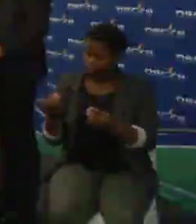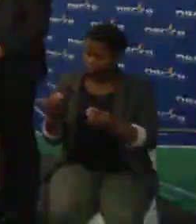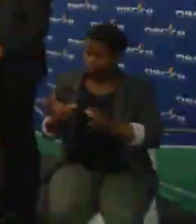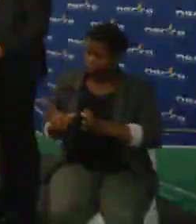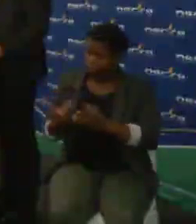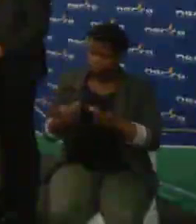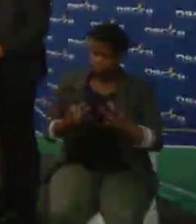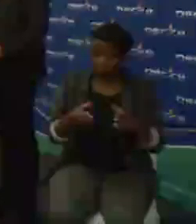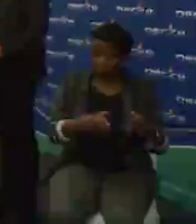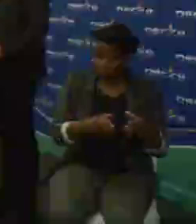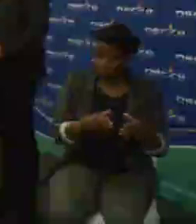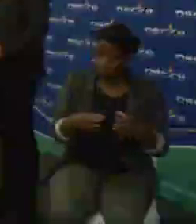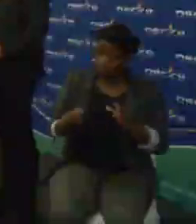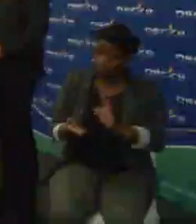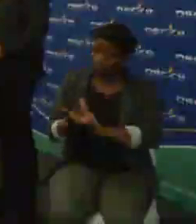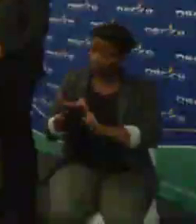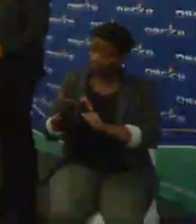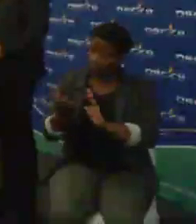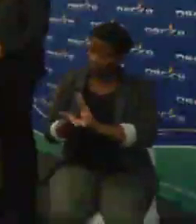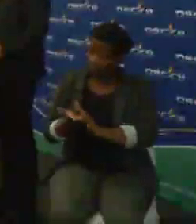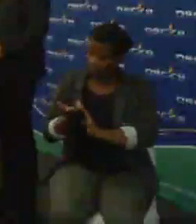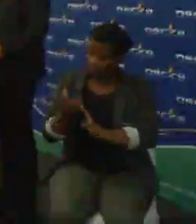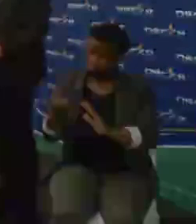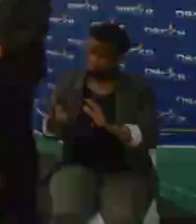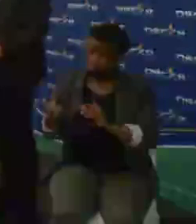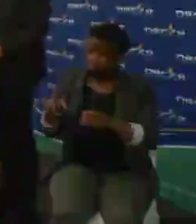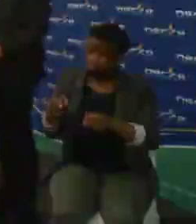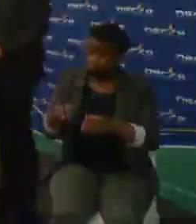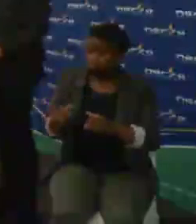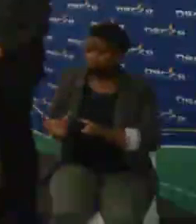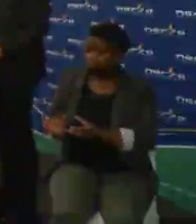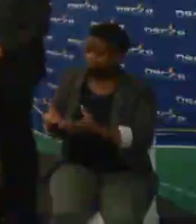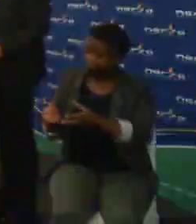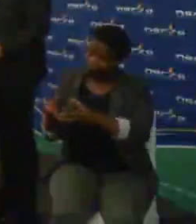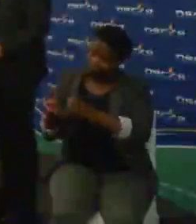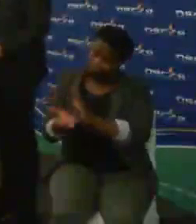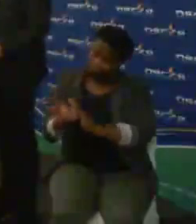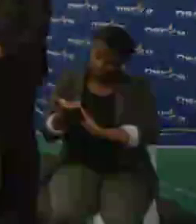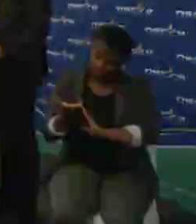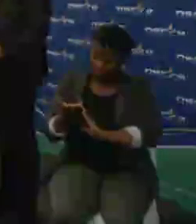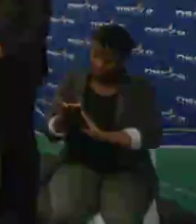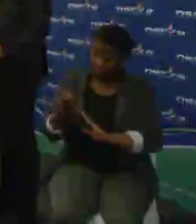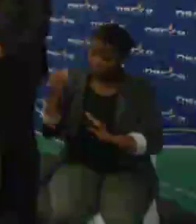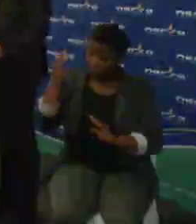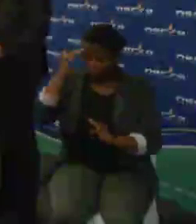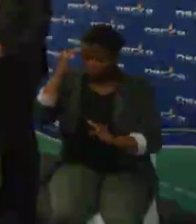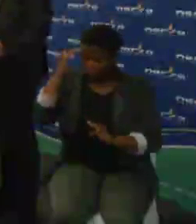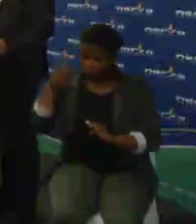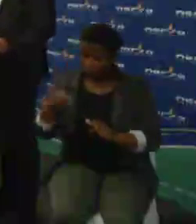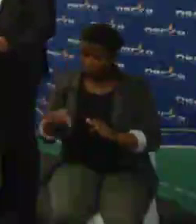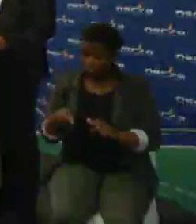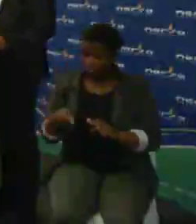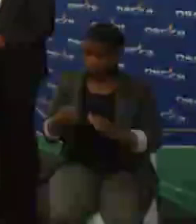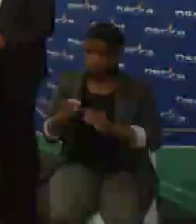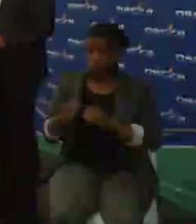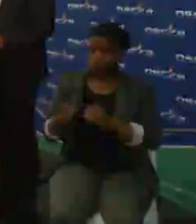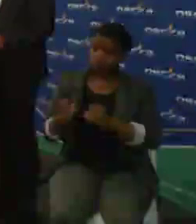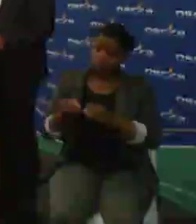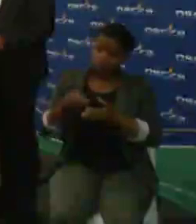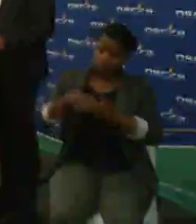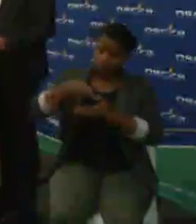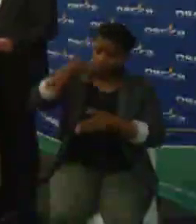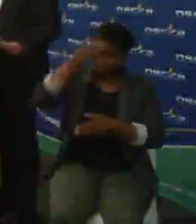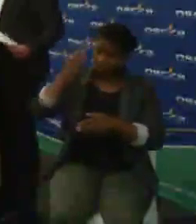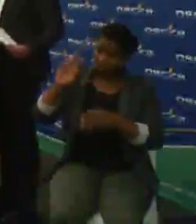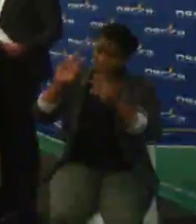and the increasing feasibility of these alternatives, such as small-scale solar, we note that competition with Eskom's product is